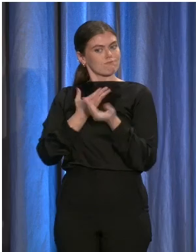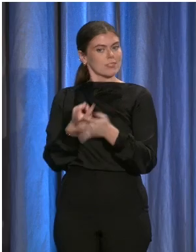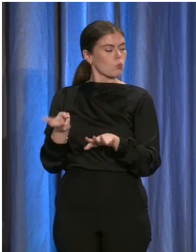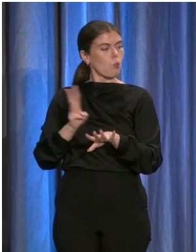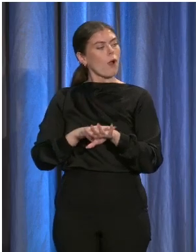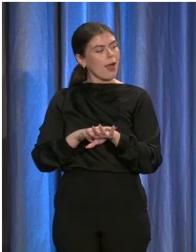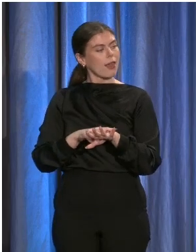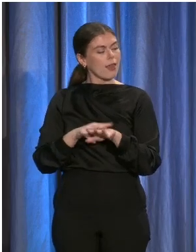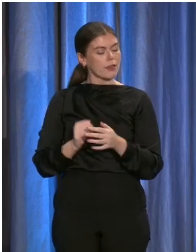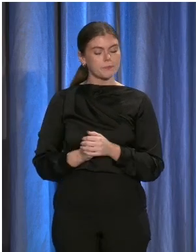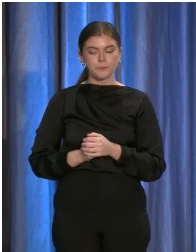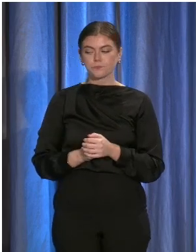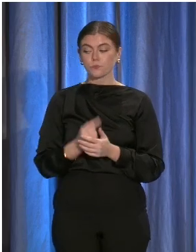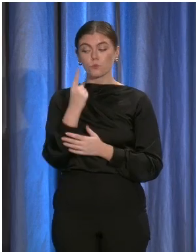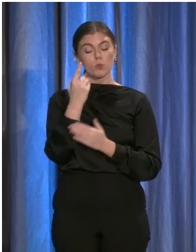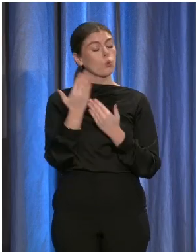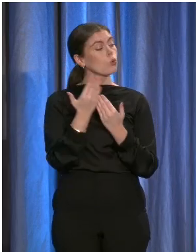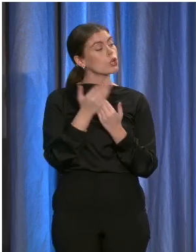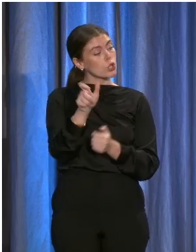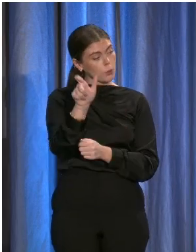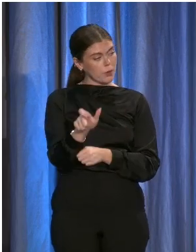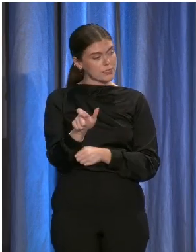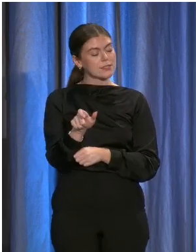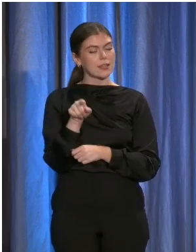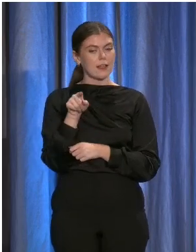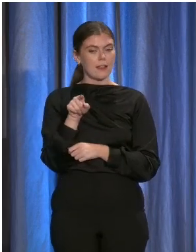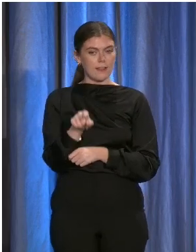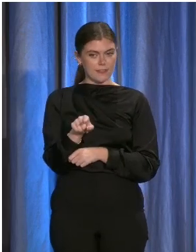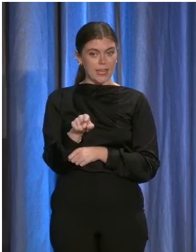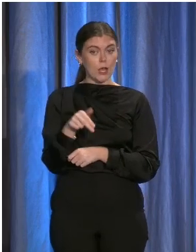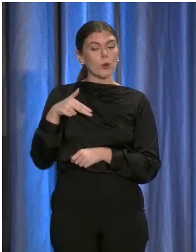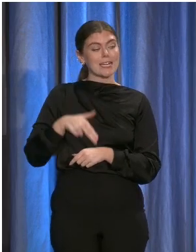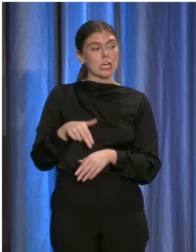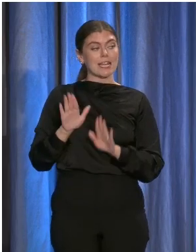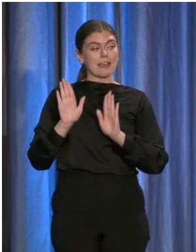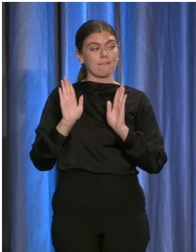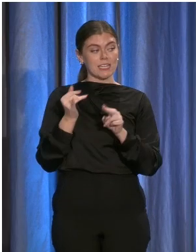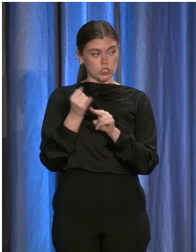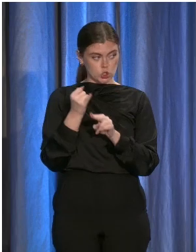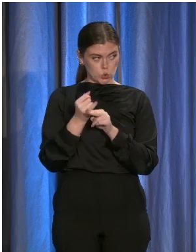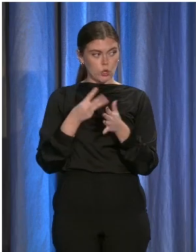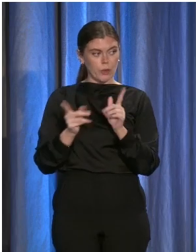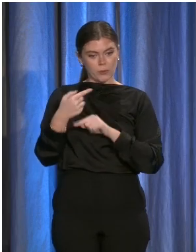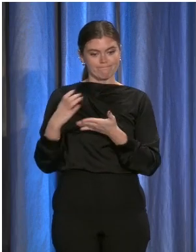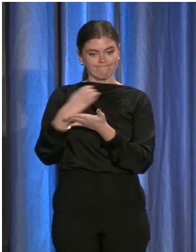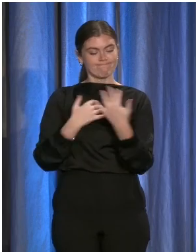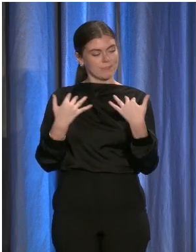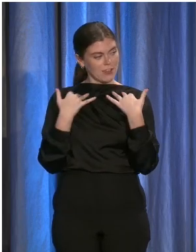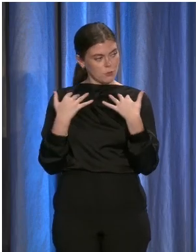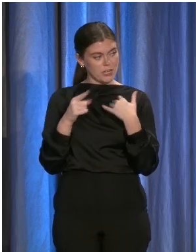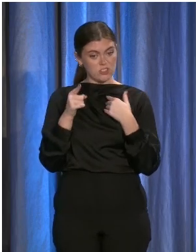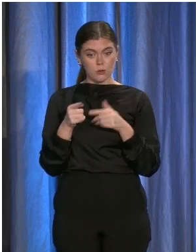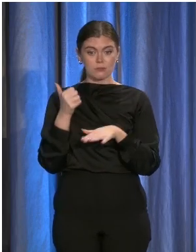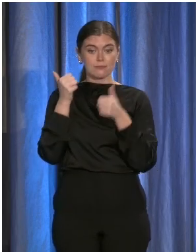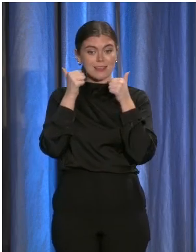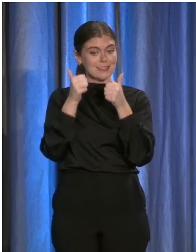well. One young person who was just about to finish school at the time of data collection had been attending